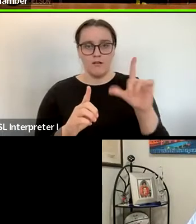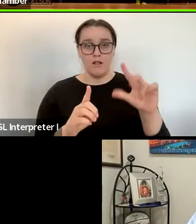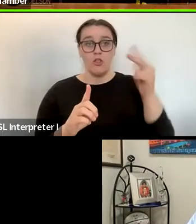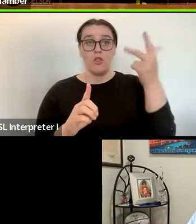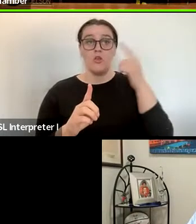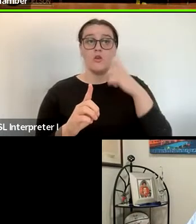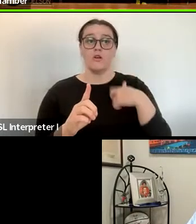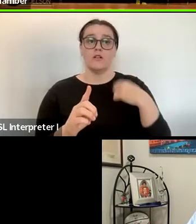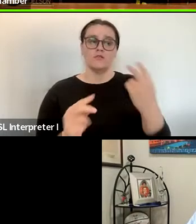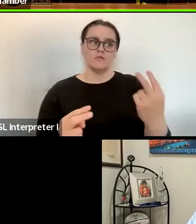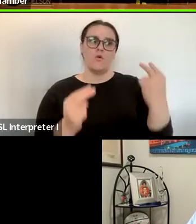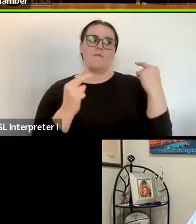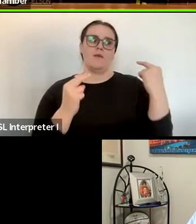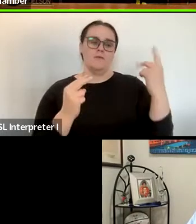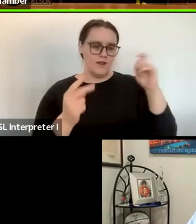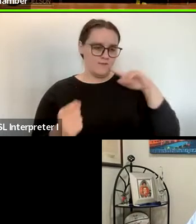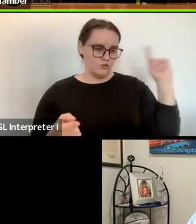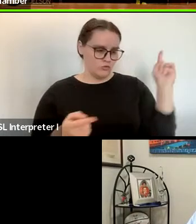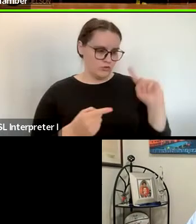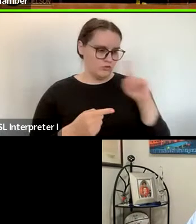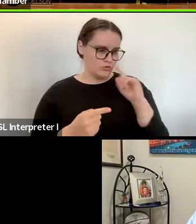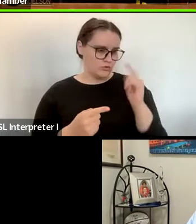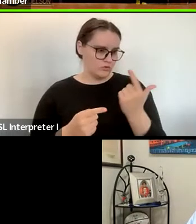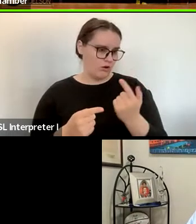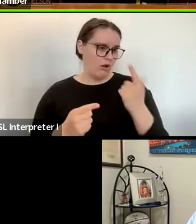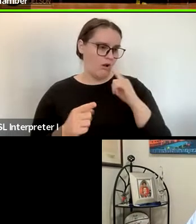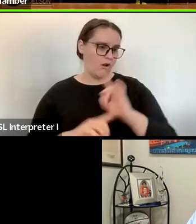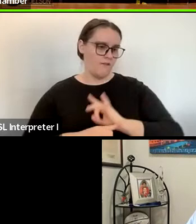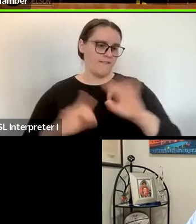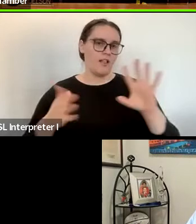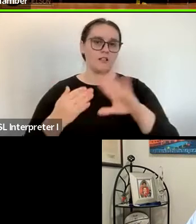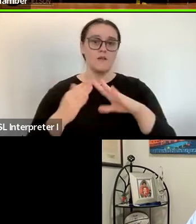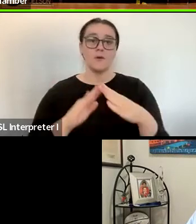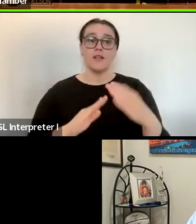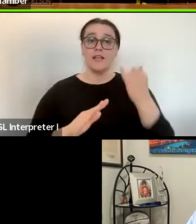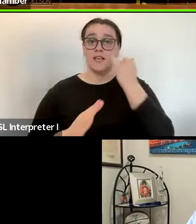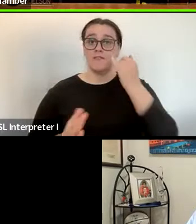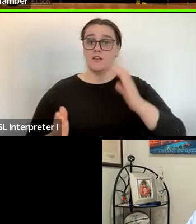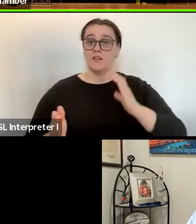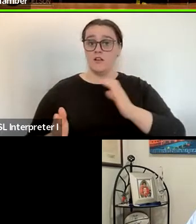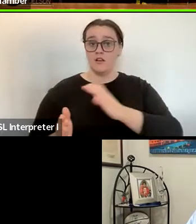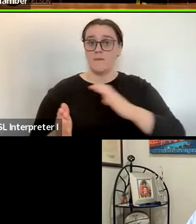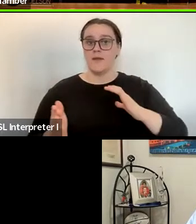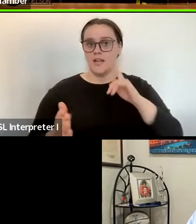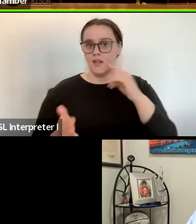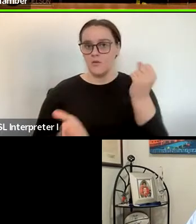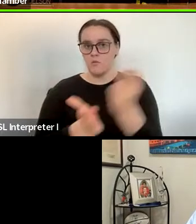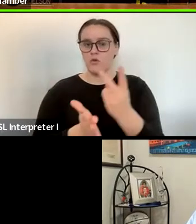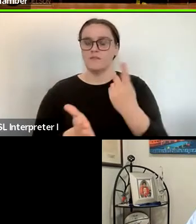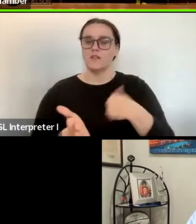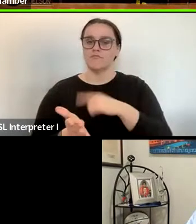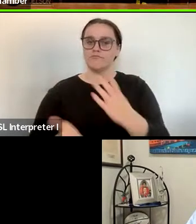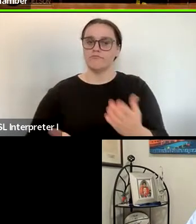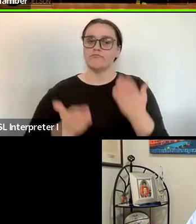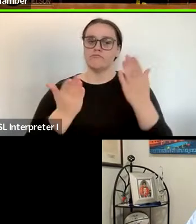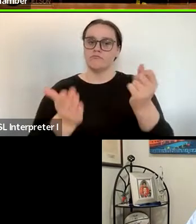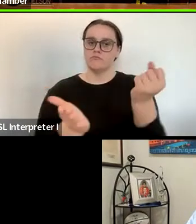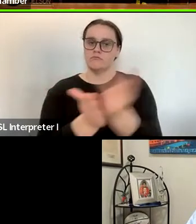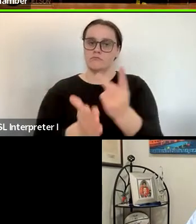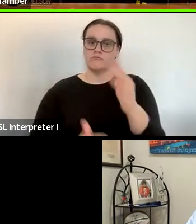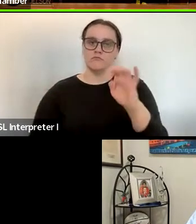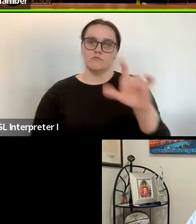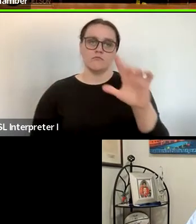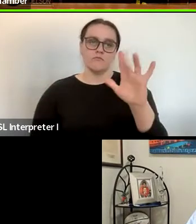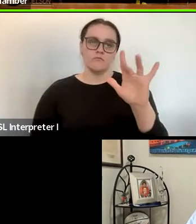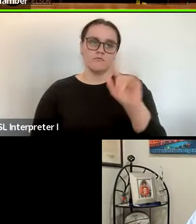community. Thus, assuming that the committee approves this, the Committee of the Whole recommends council approval of Bill 25-27,